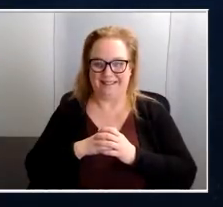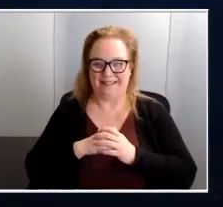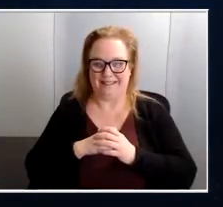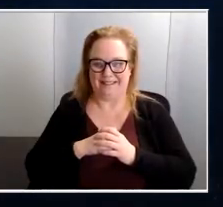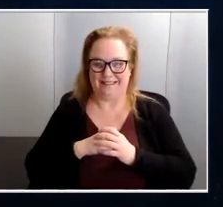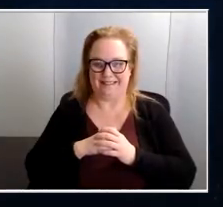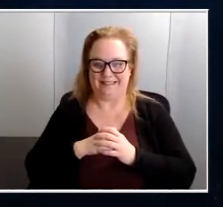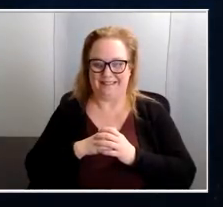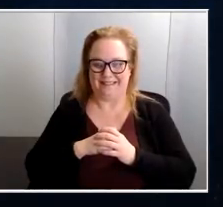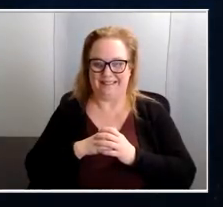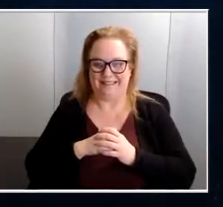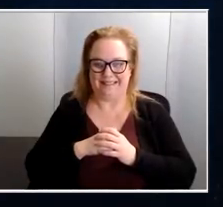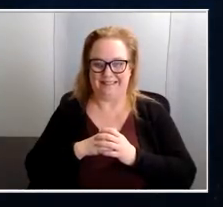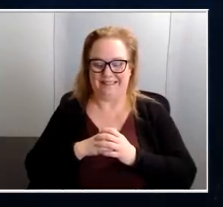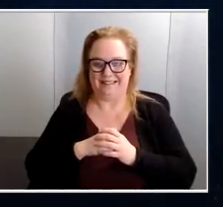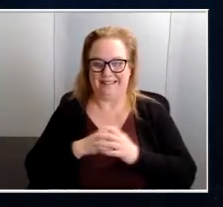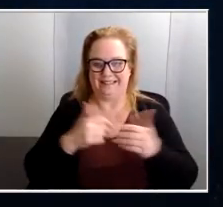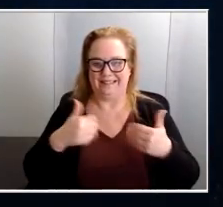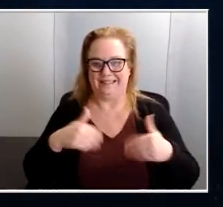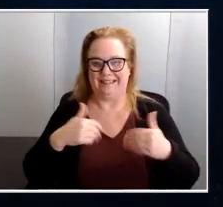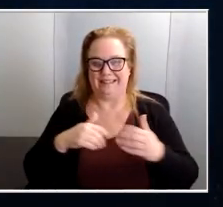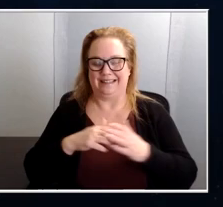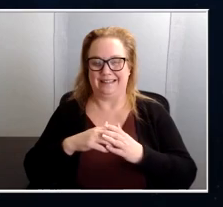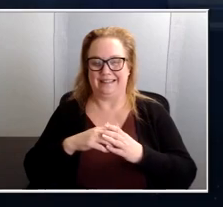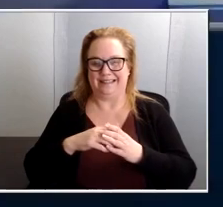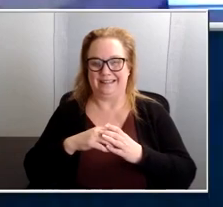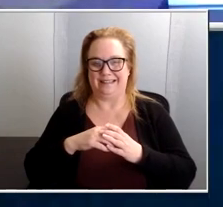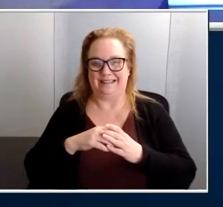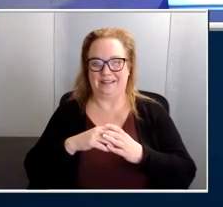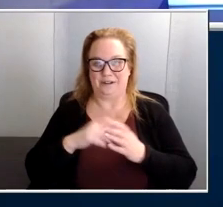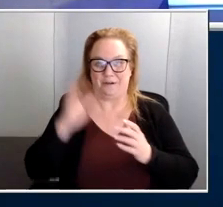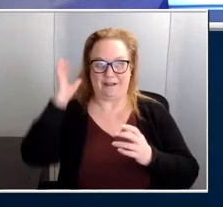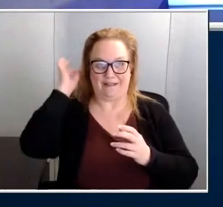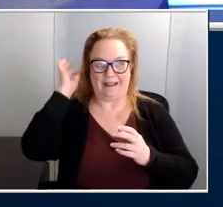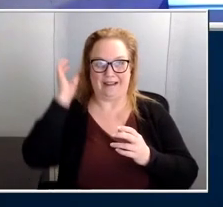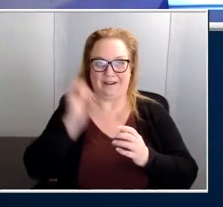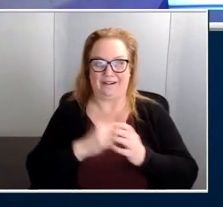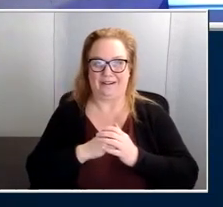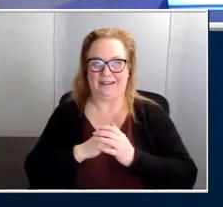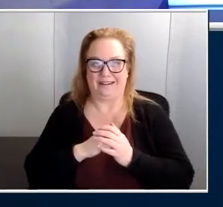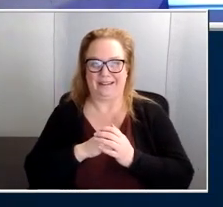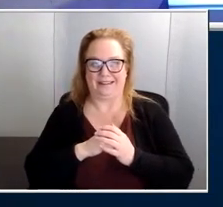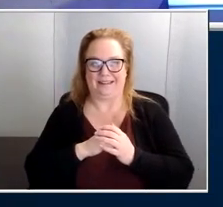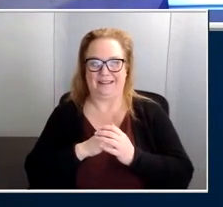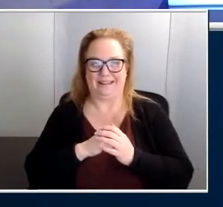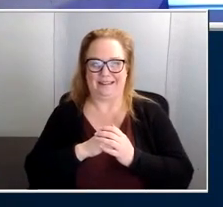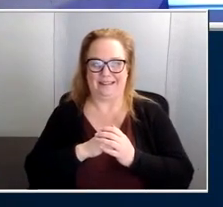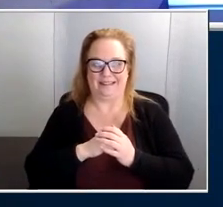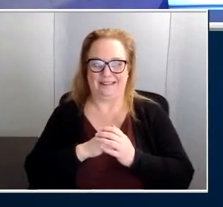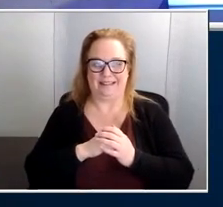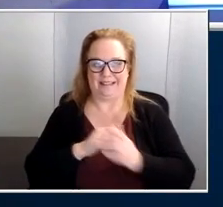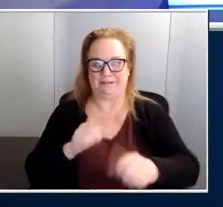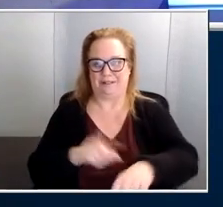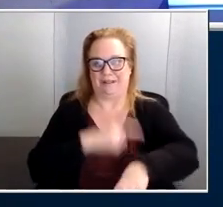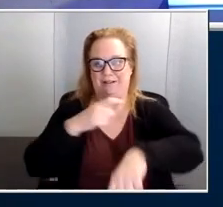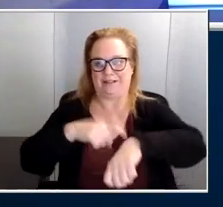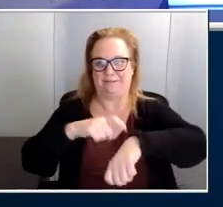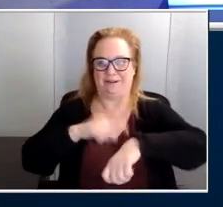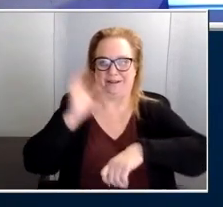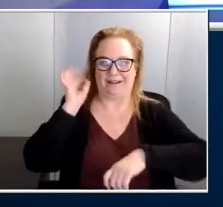Yeah. Oh, my God. Some of those. Oh, my God. You have hair. Grapes. You have hair. Well, that was a long time ago. Thank you.